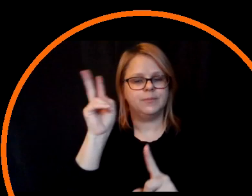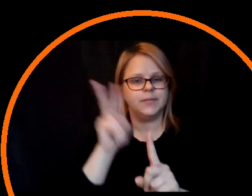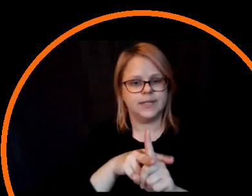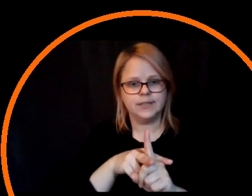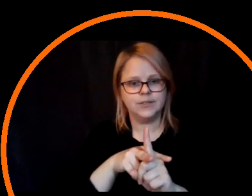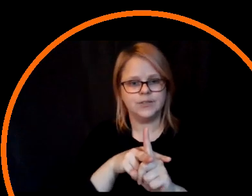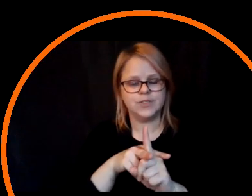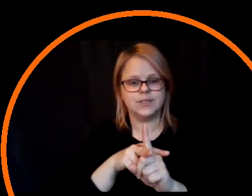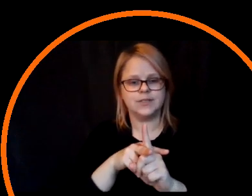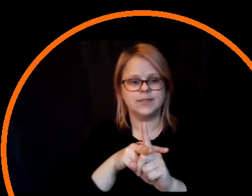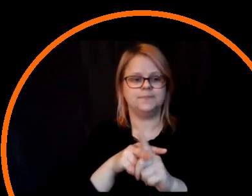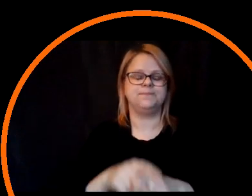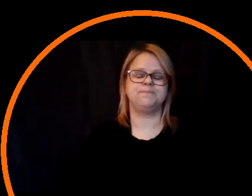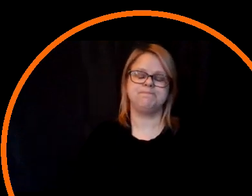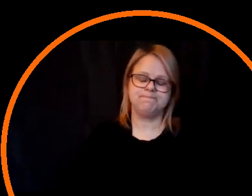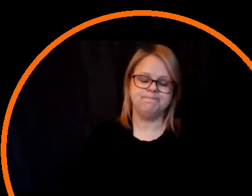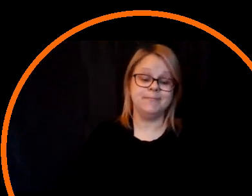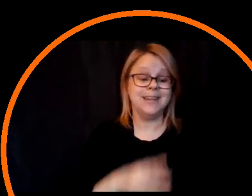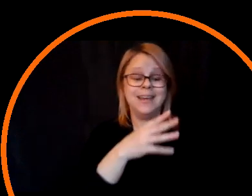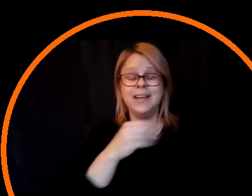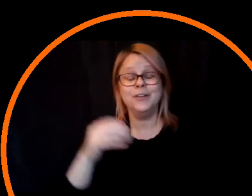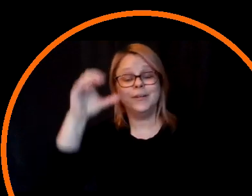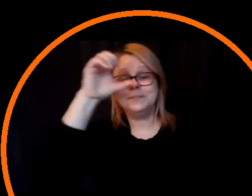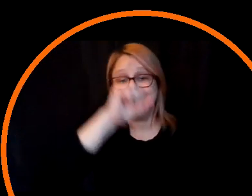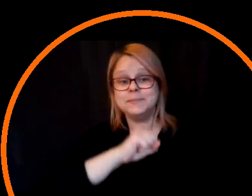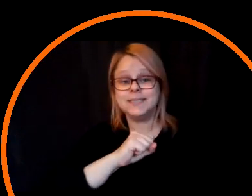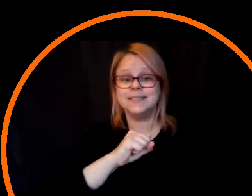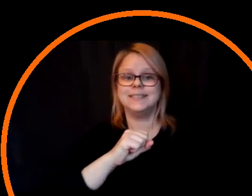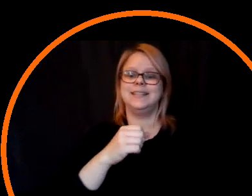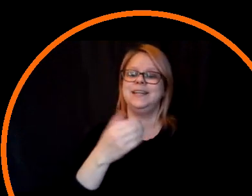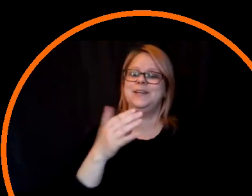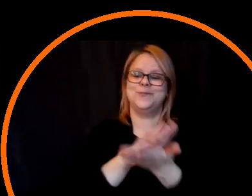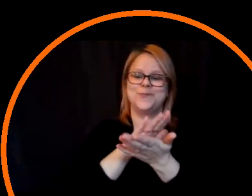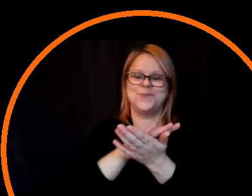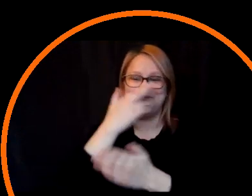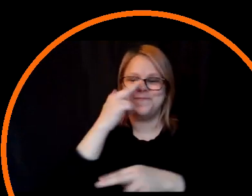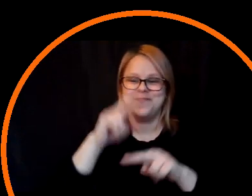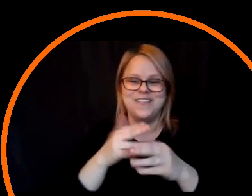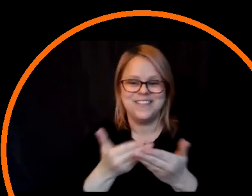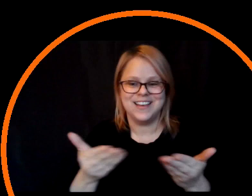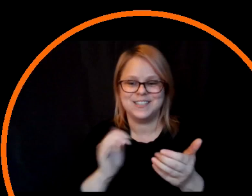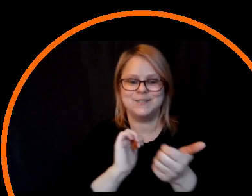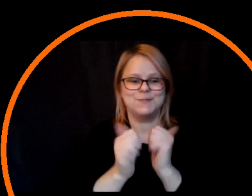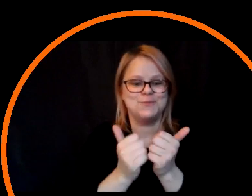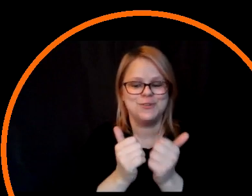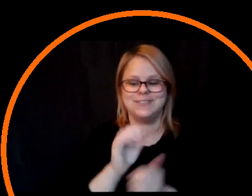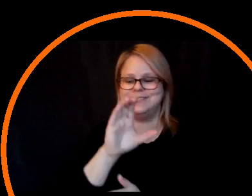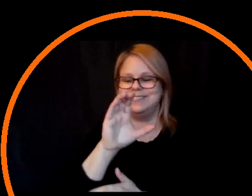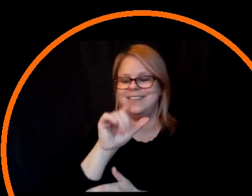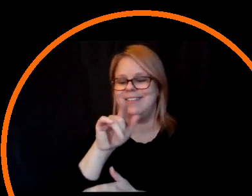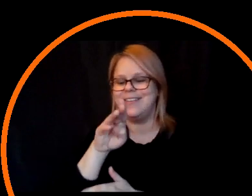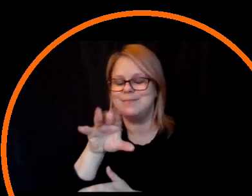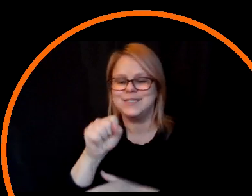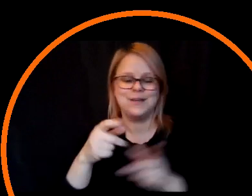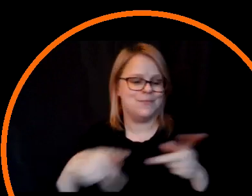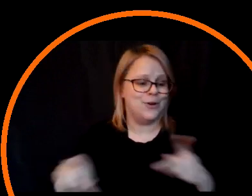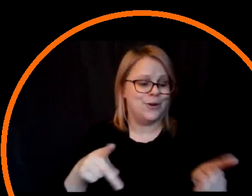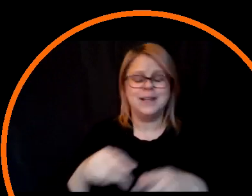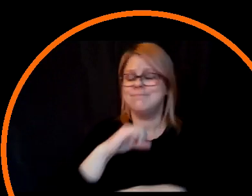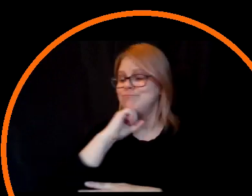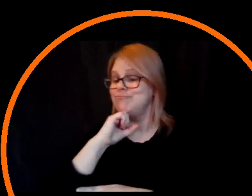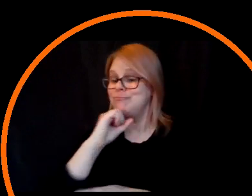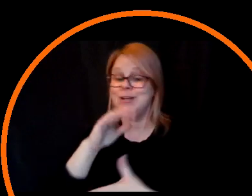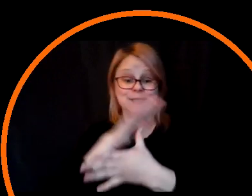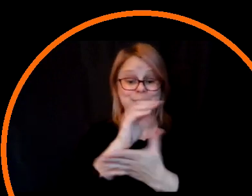applications. Not to mention, you're missing out on all the things that make school fun. Sports, club activities,